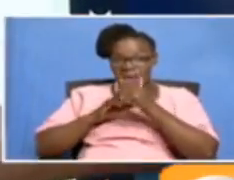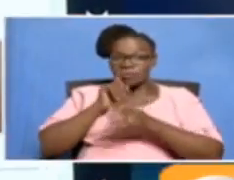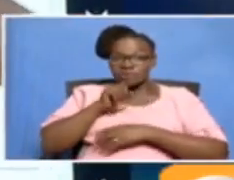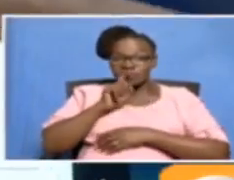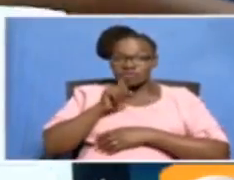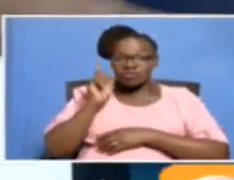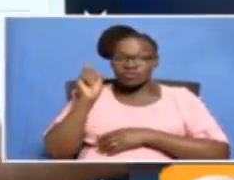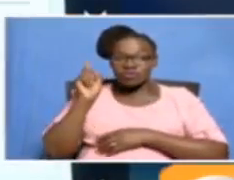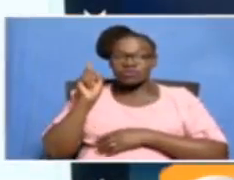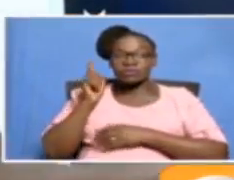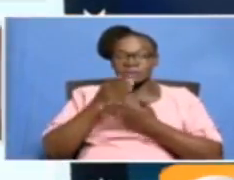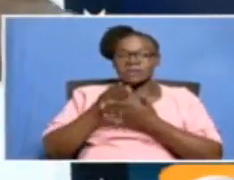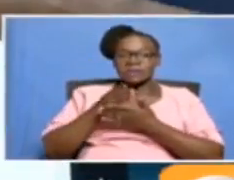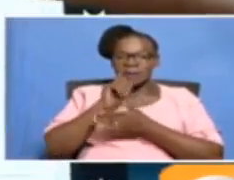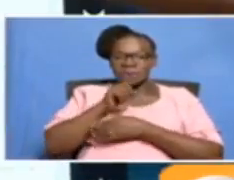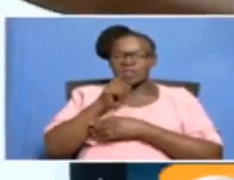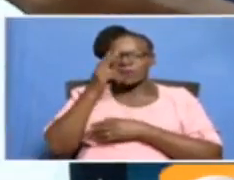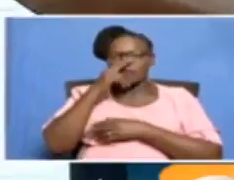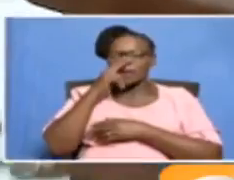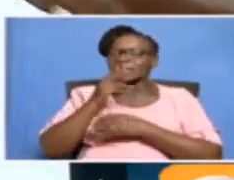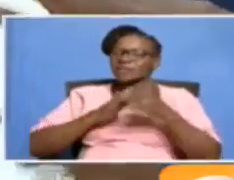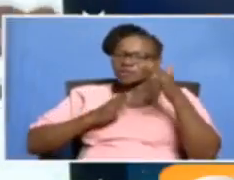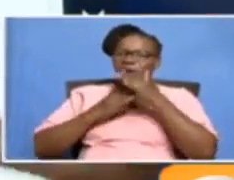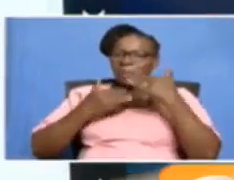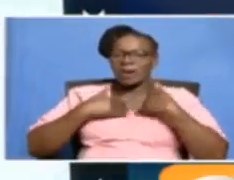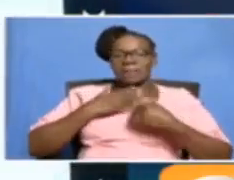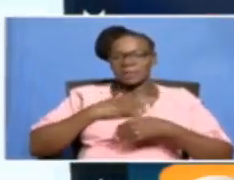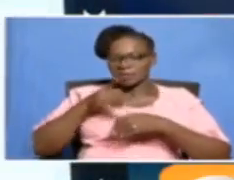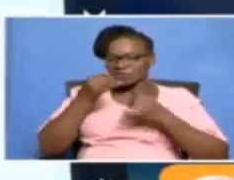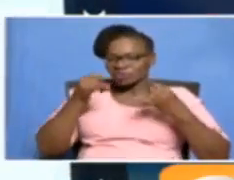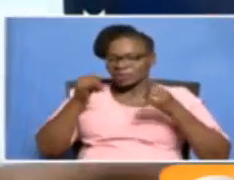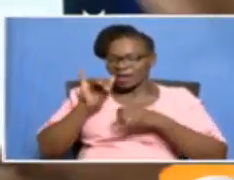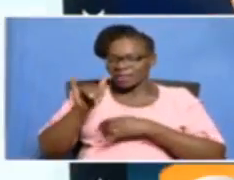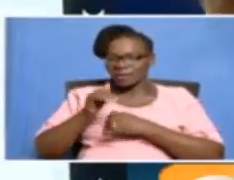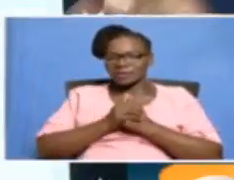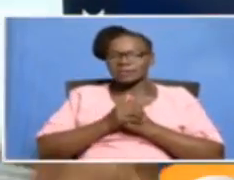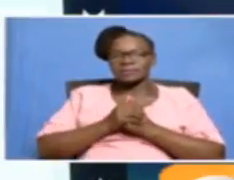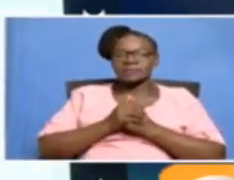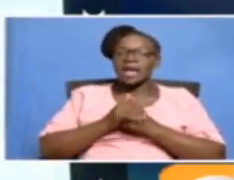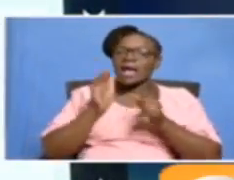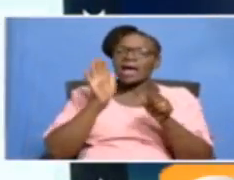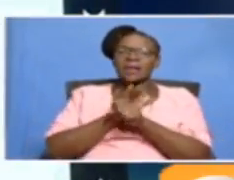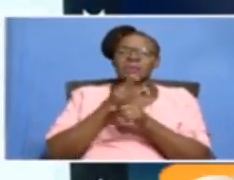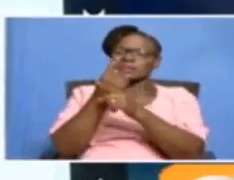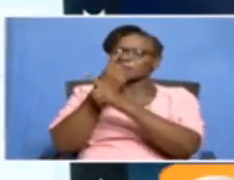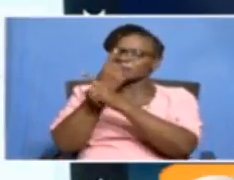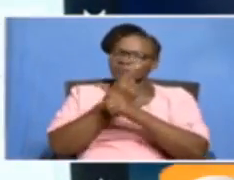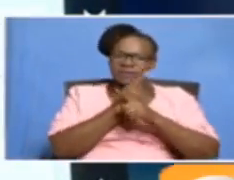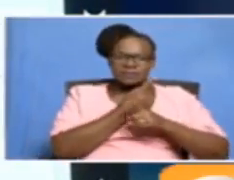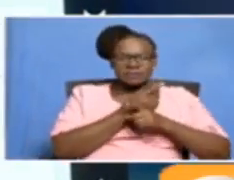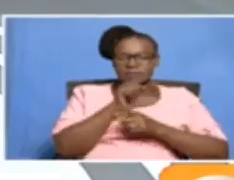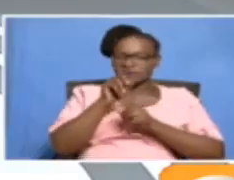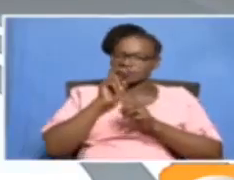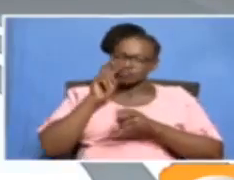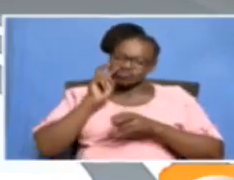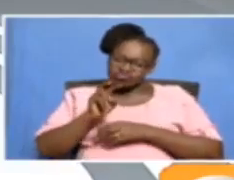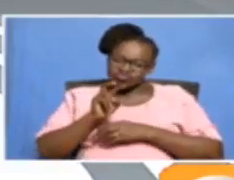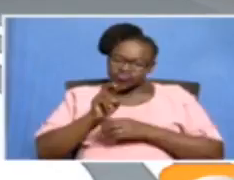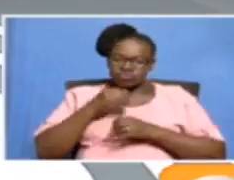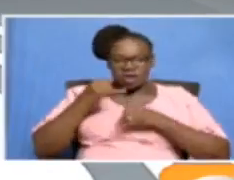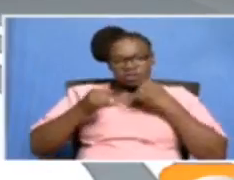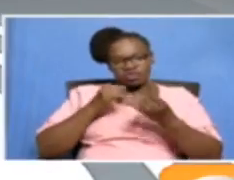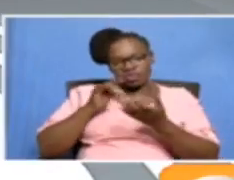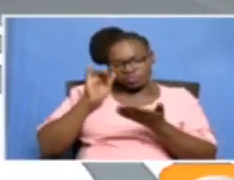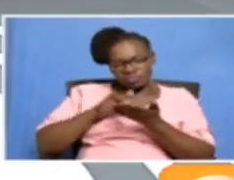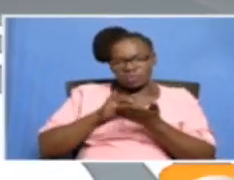walking. It's quite funny, actually. Just go to my Twitter handle. So there's lots of other things that you can take a look at on the app. And